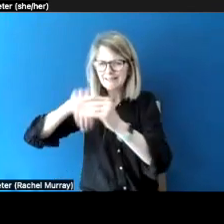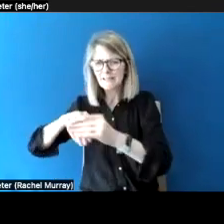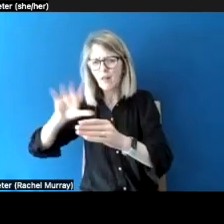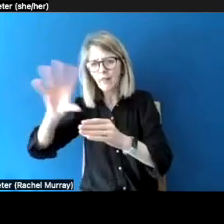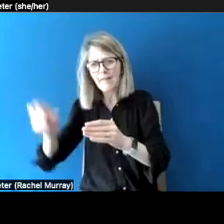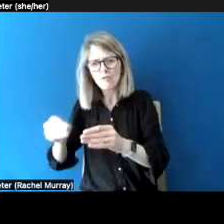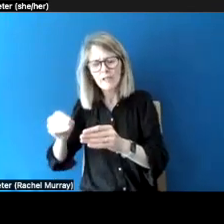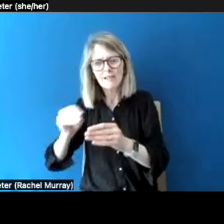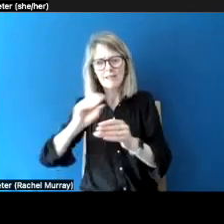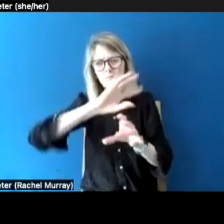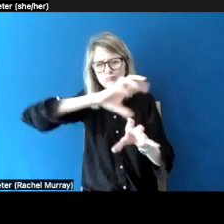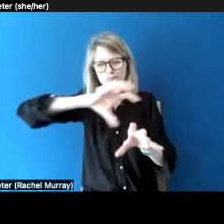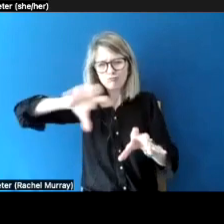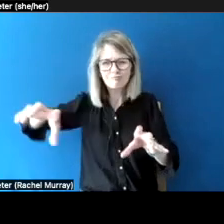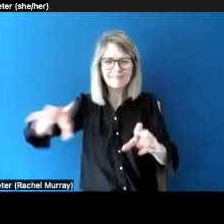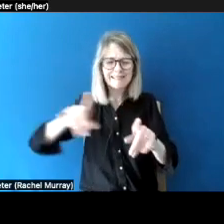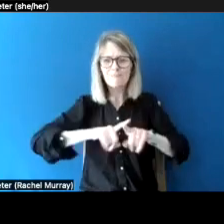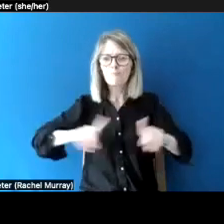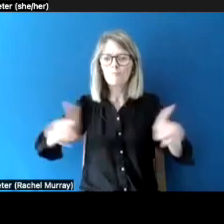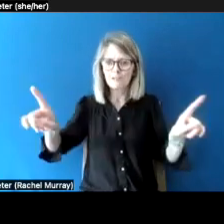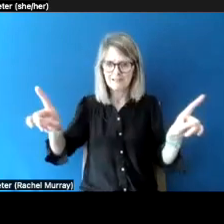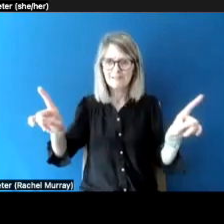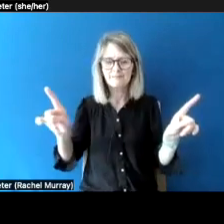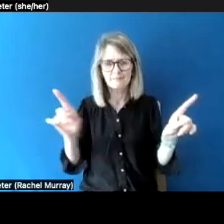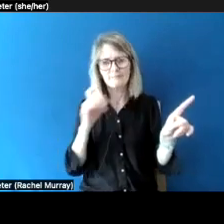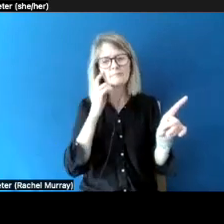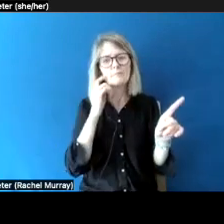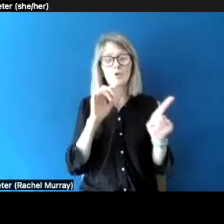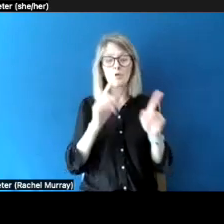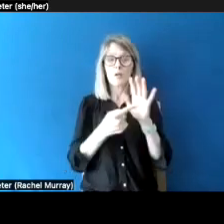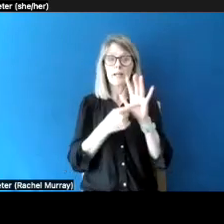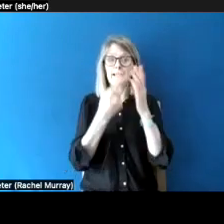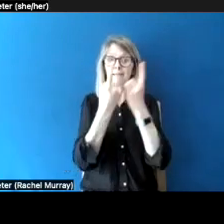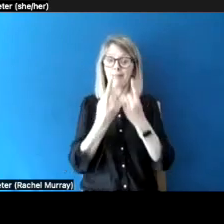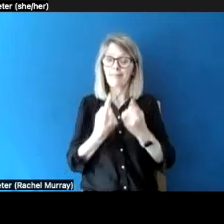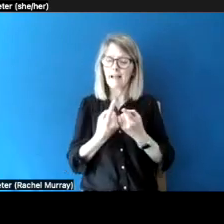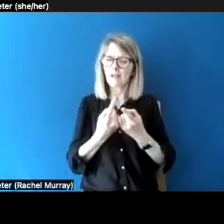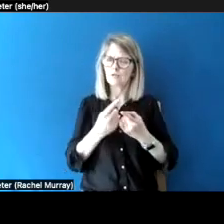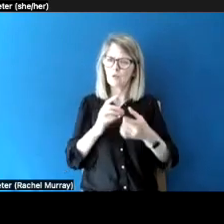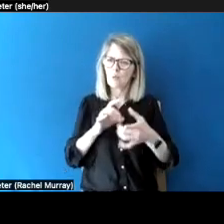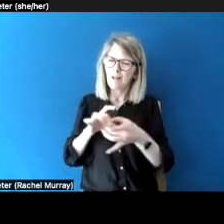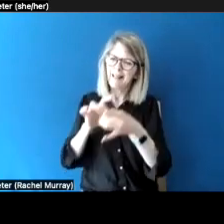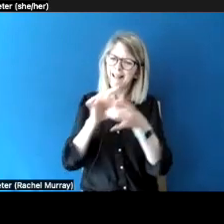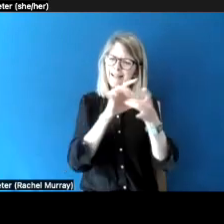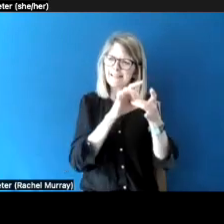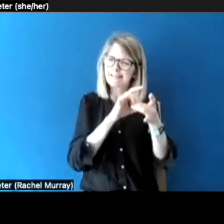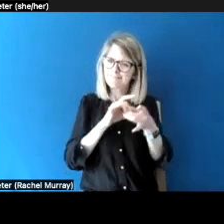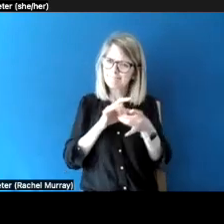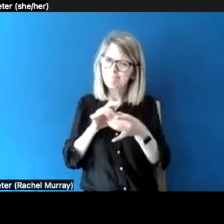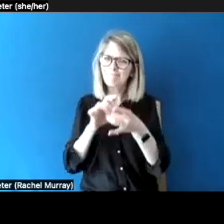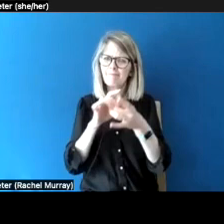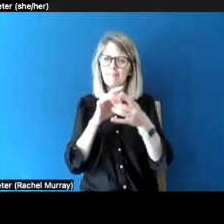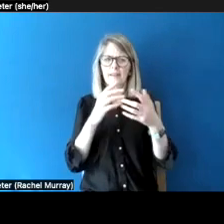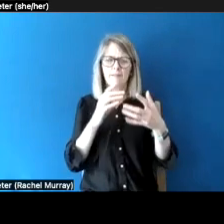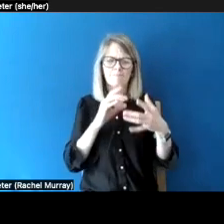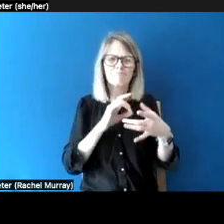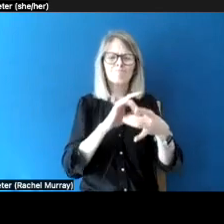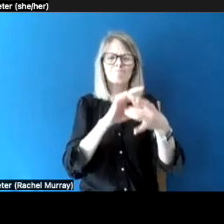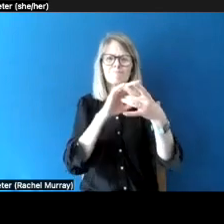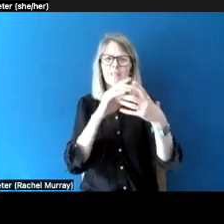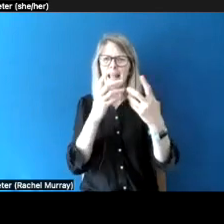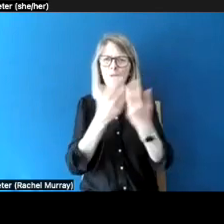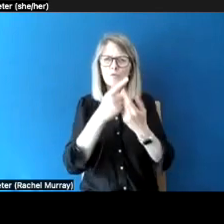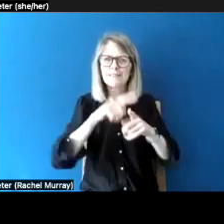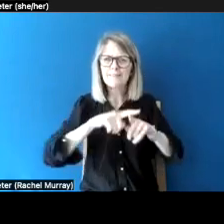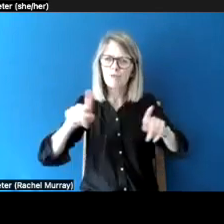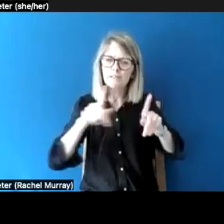thing for us to understand is that to link and to understand how different types of